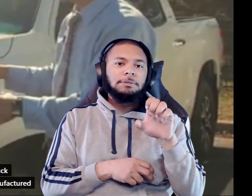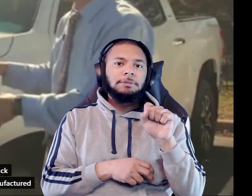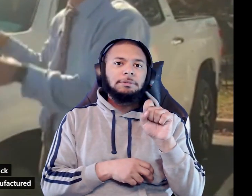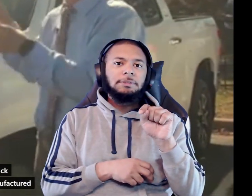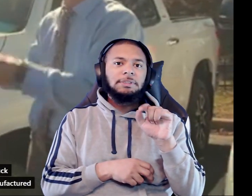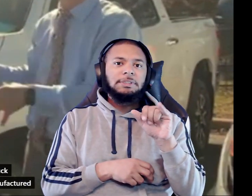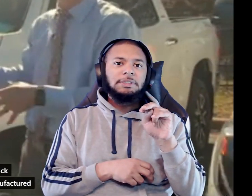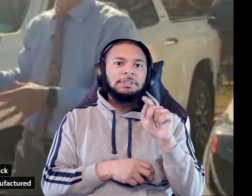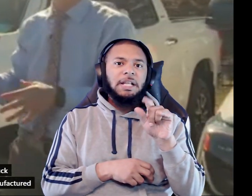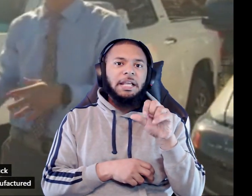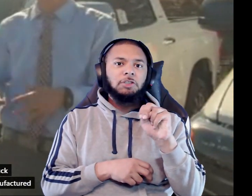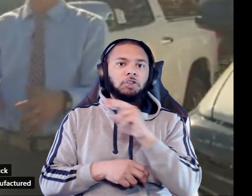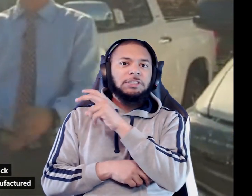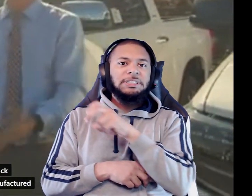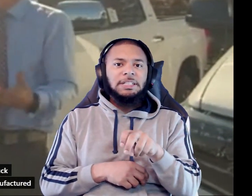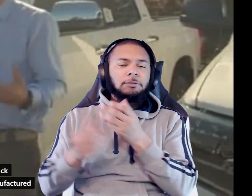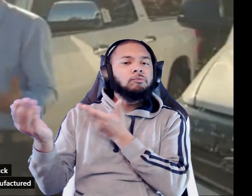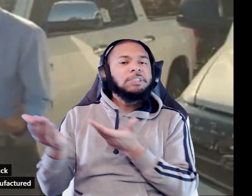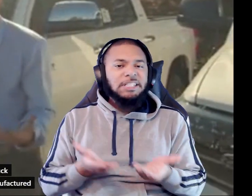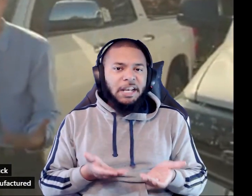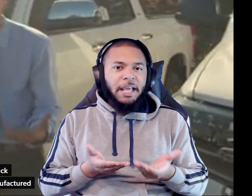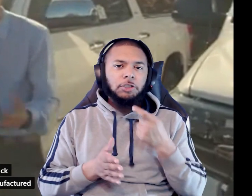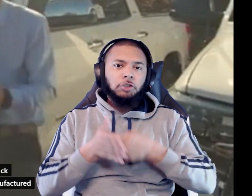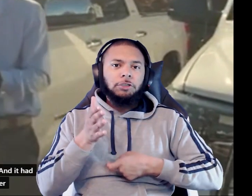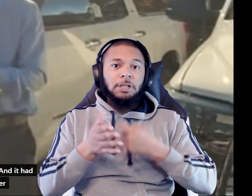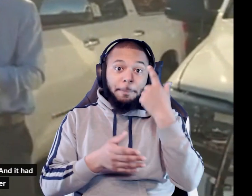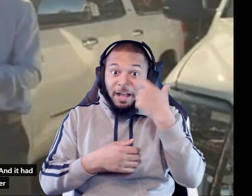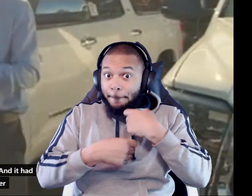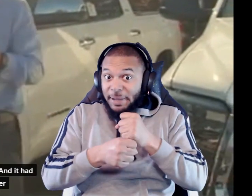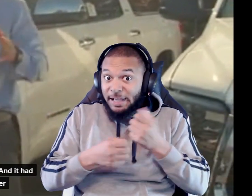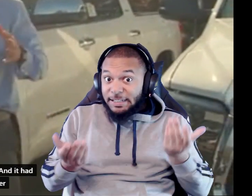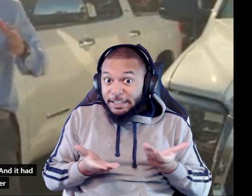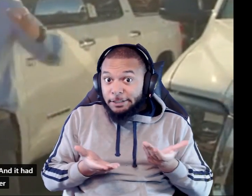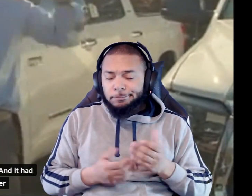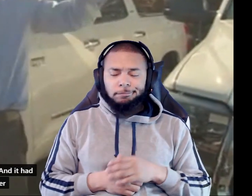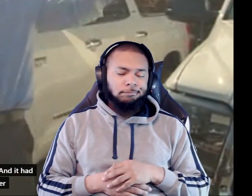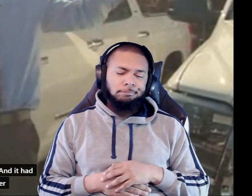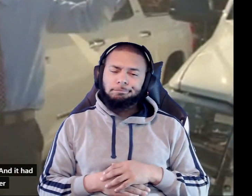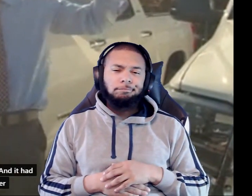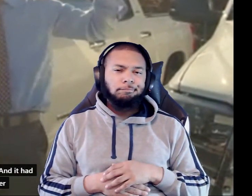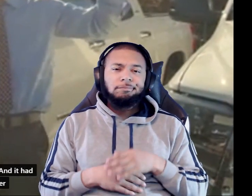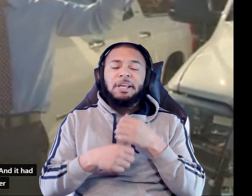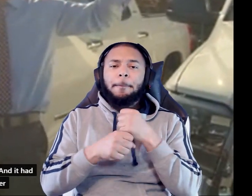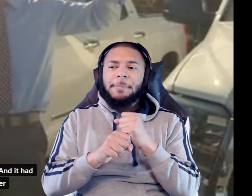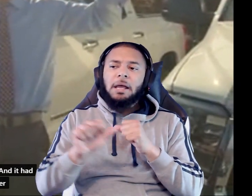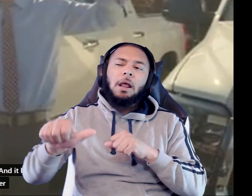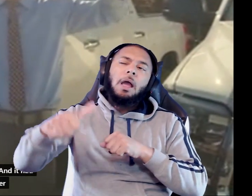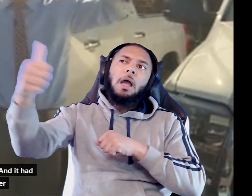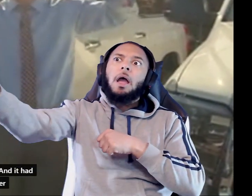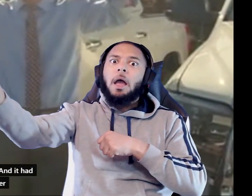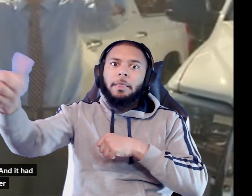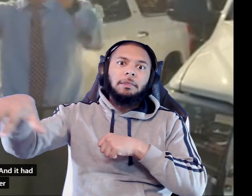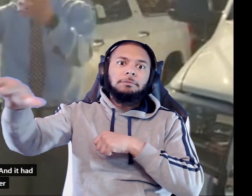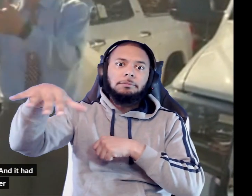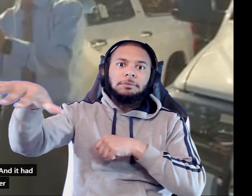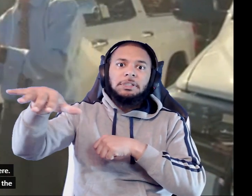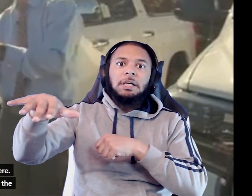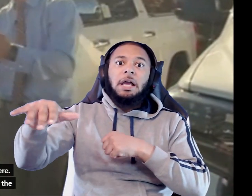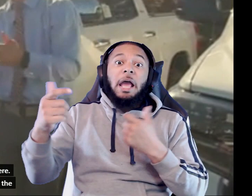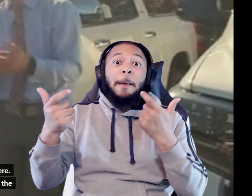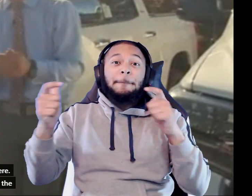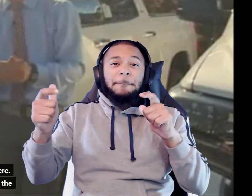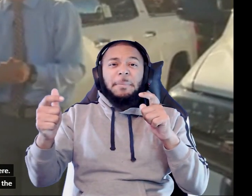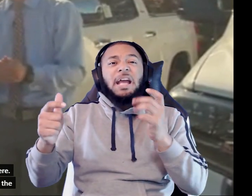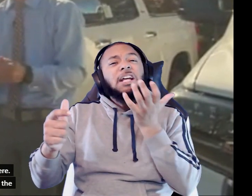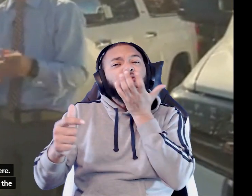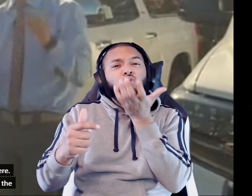get this truck to this location because it wasn't manufactured here. It was manufactured elsewhere and it had to be taken on a big 18-wheeler and